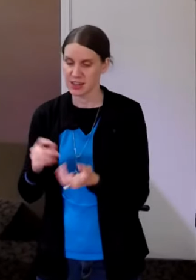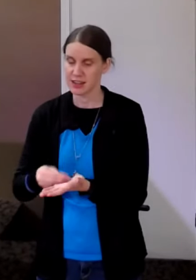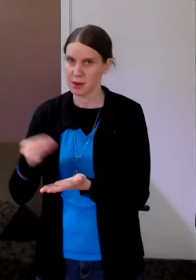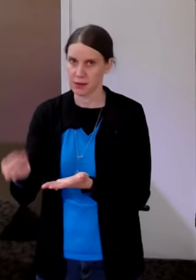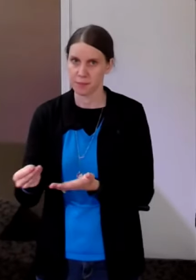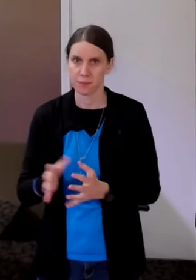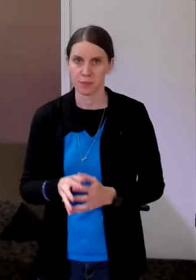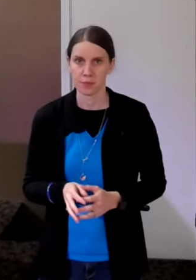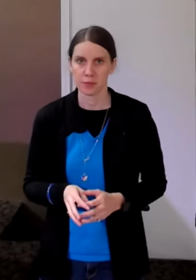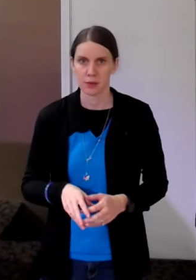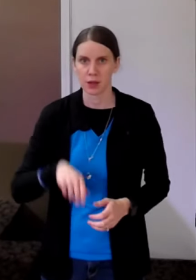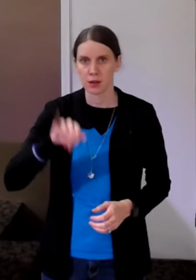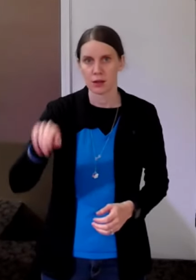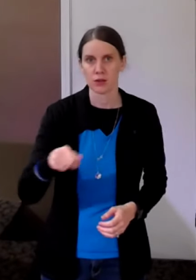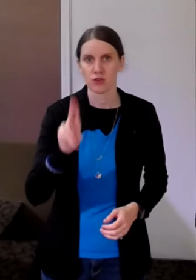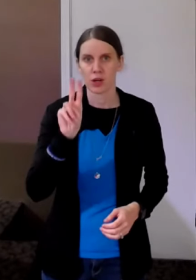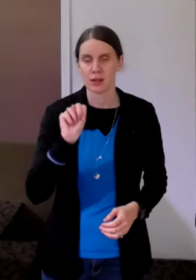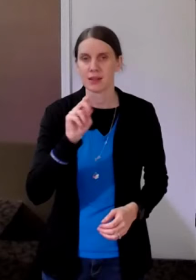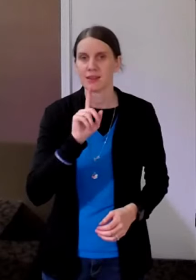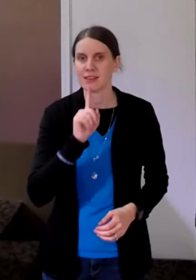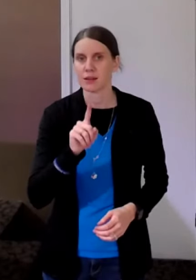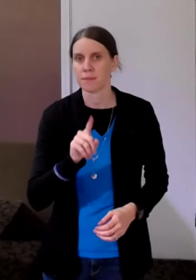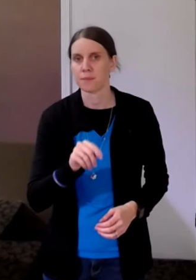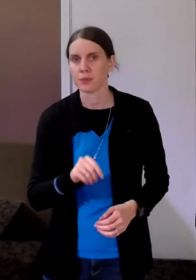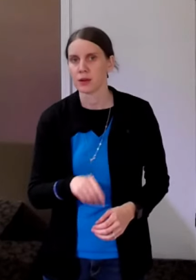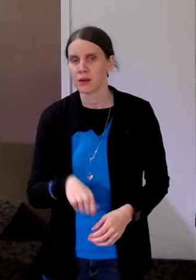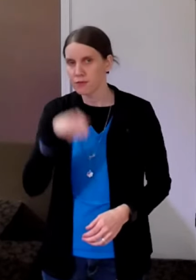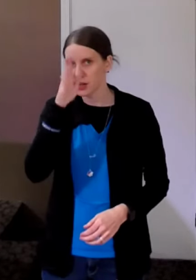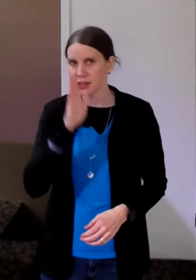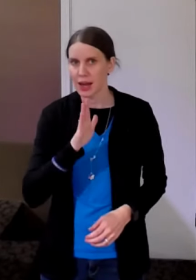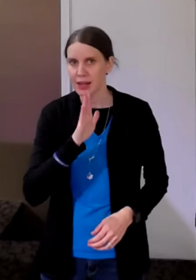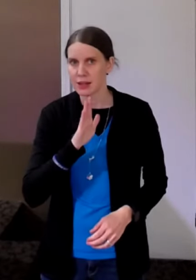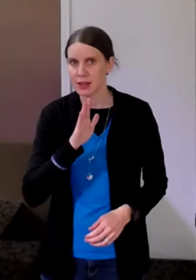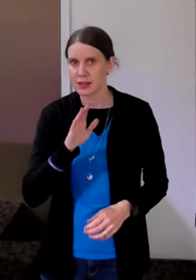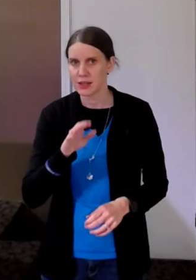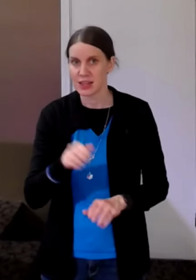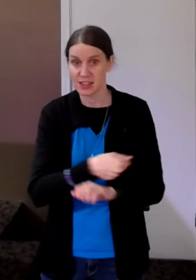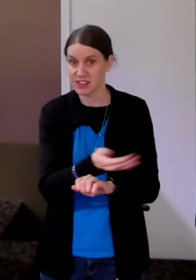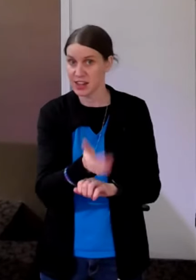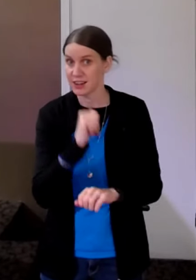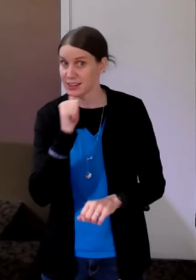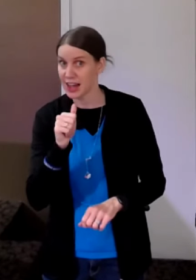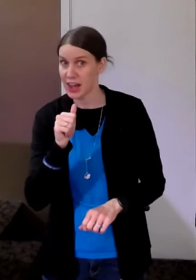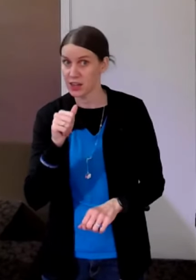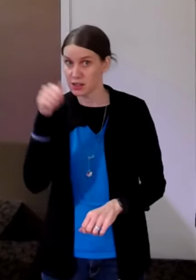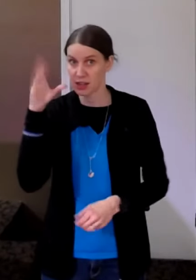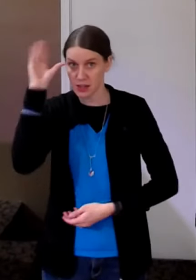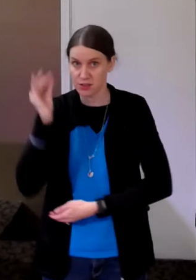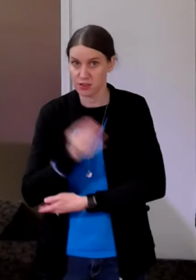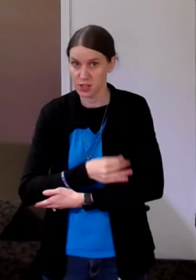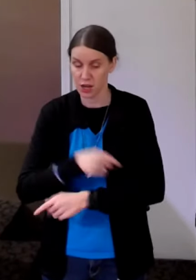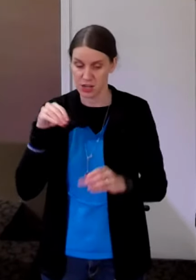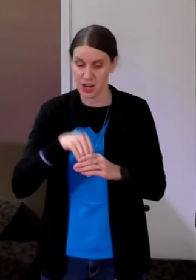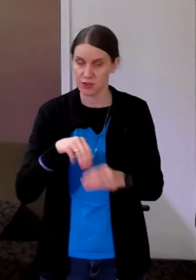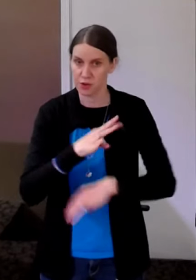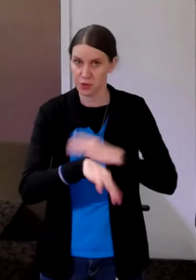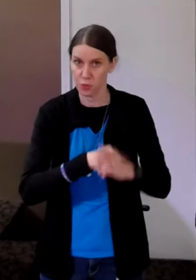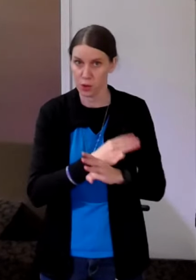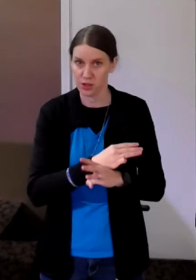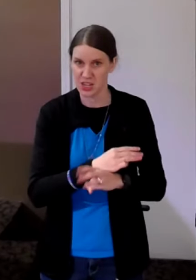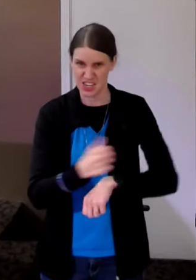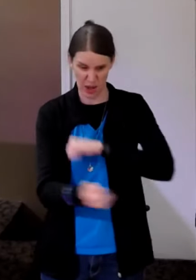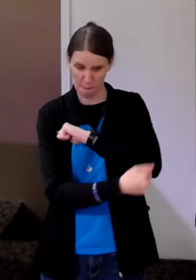the same book that we're in, verse number 17, it says, for God sent not His Son into the world to condemn the